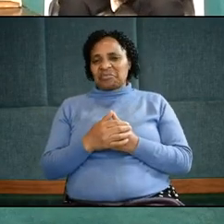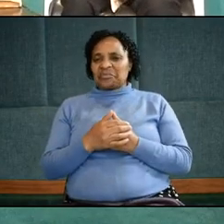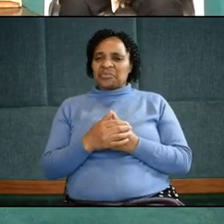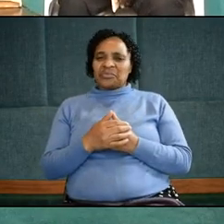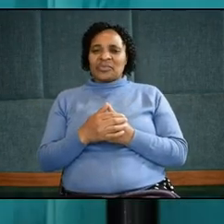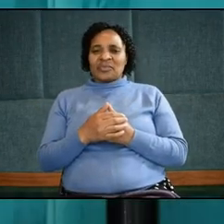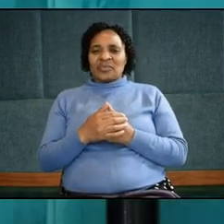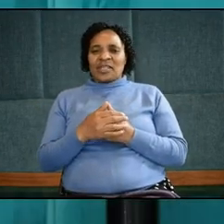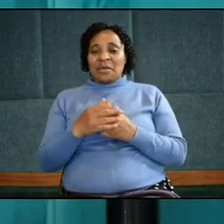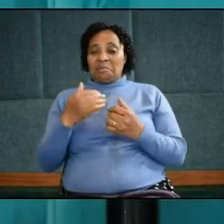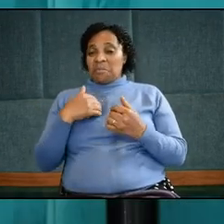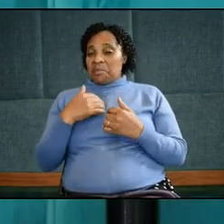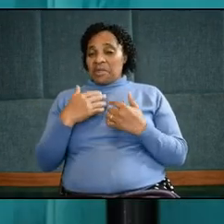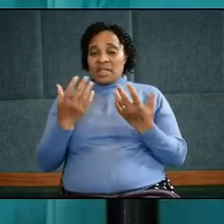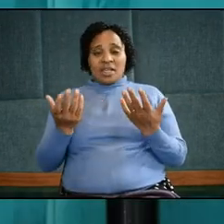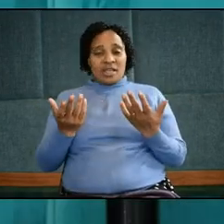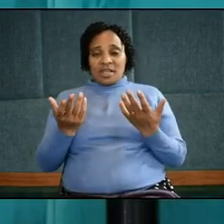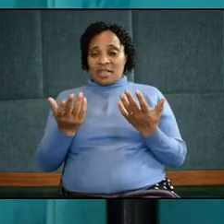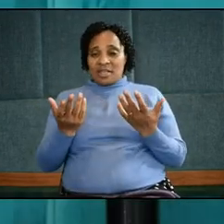lie,